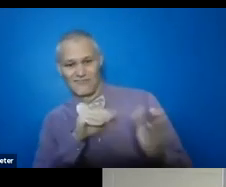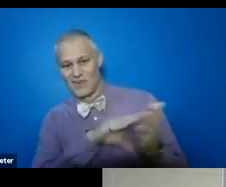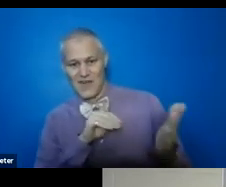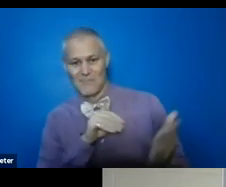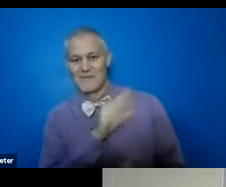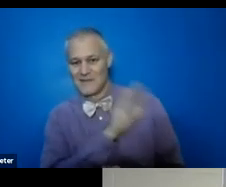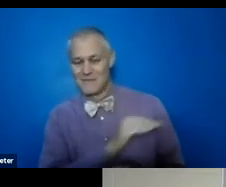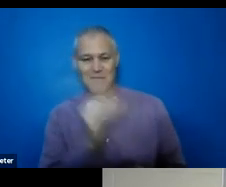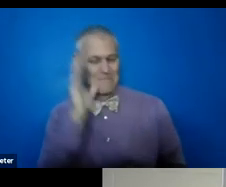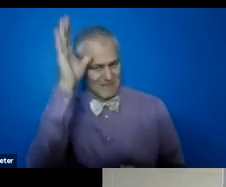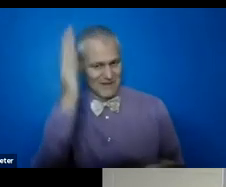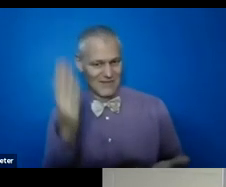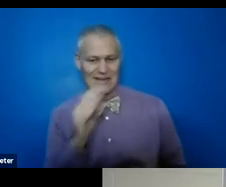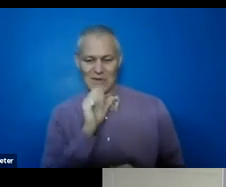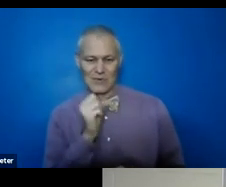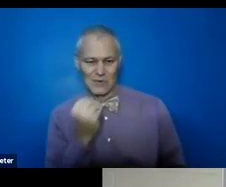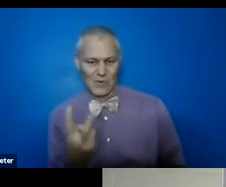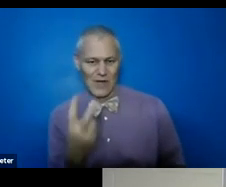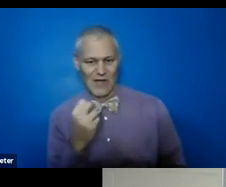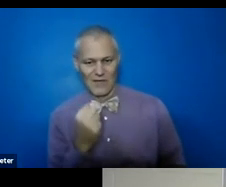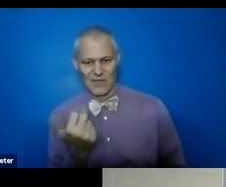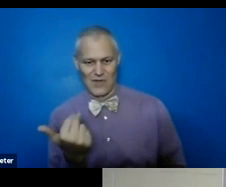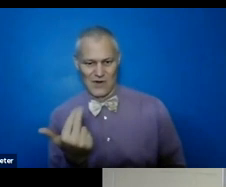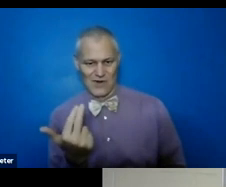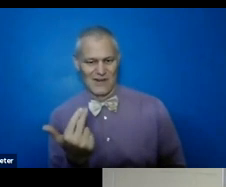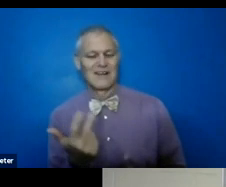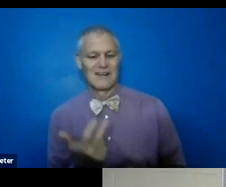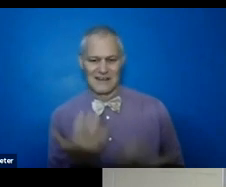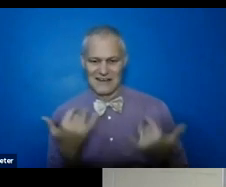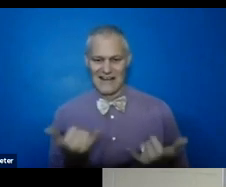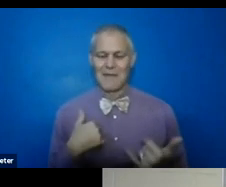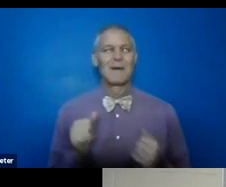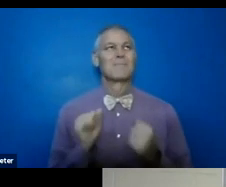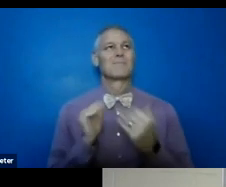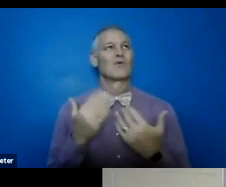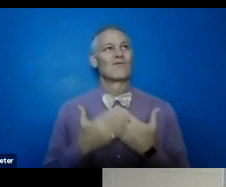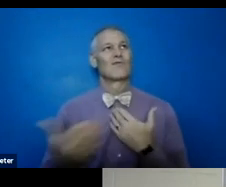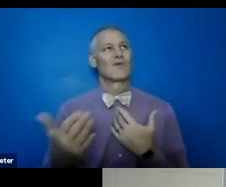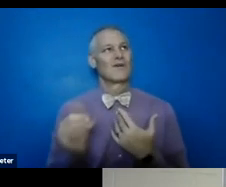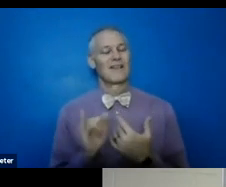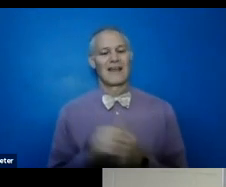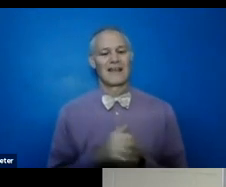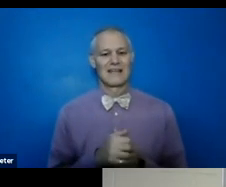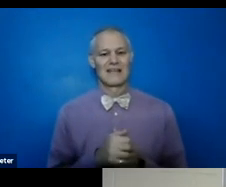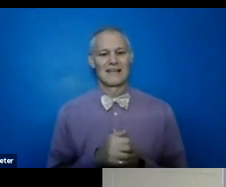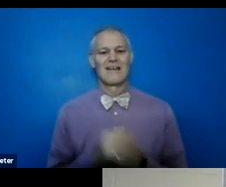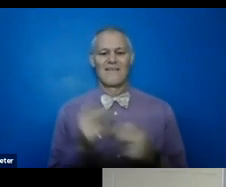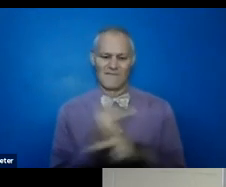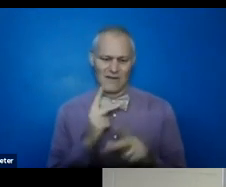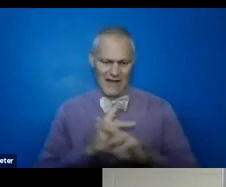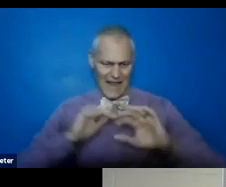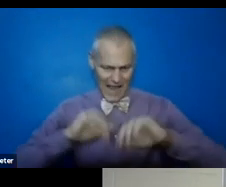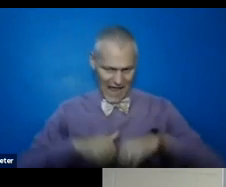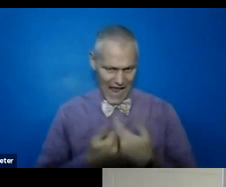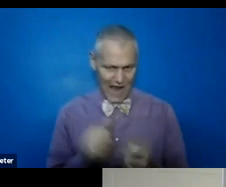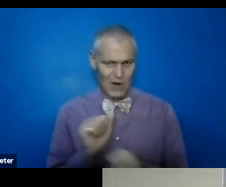talking about 12, 13-year-old kid who have, it's just, I believe that now my approach going forward is like figuring out how to work